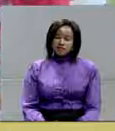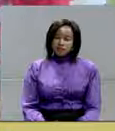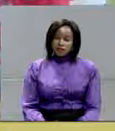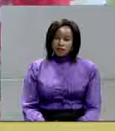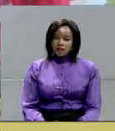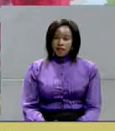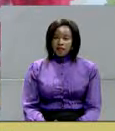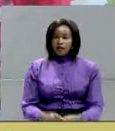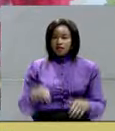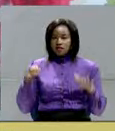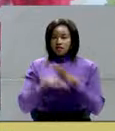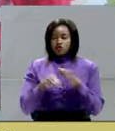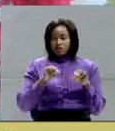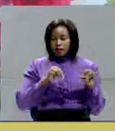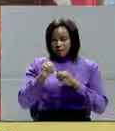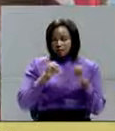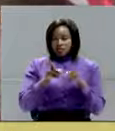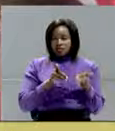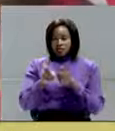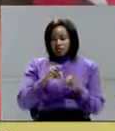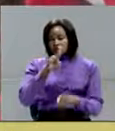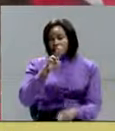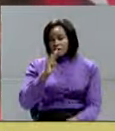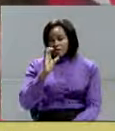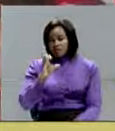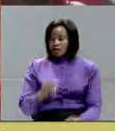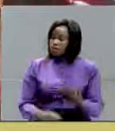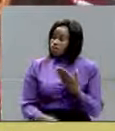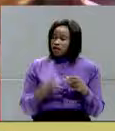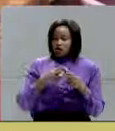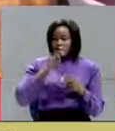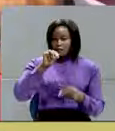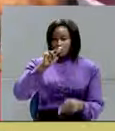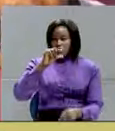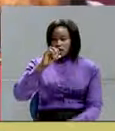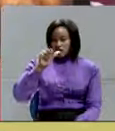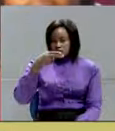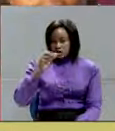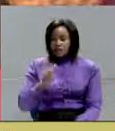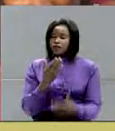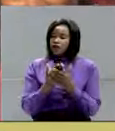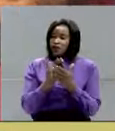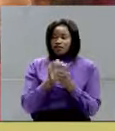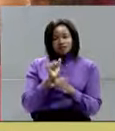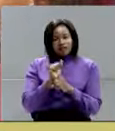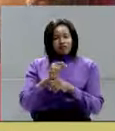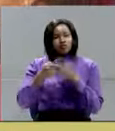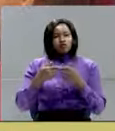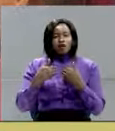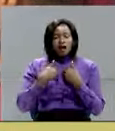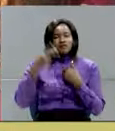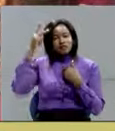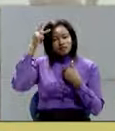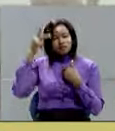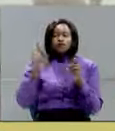The Deputy Managing Director, Uganda Broadcasting Corporation, Maurice Mugisha, urged staff to be multi-skilled in order to compete in the job